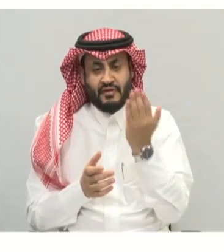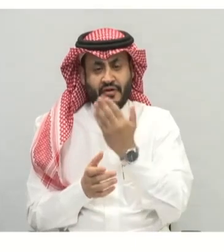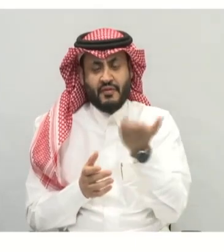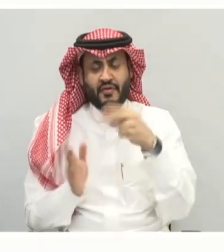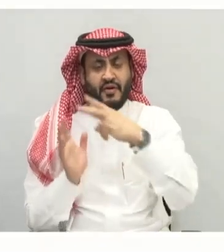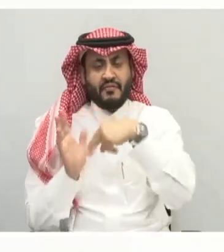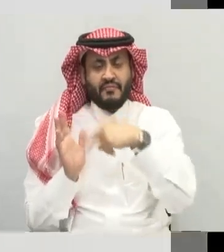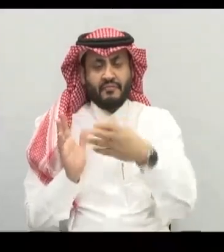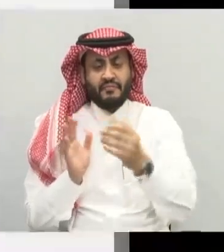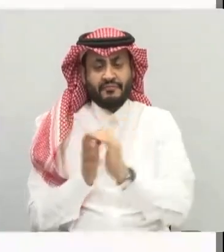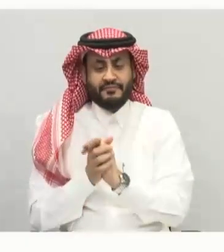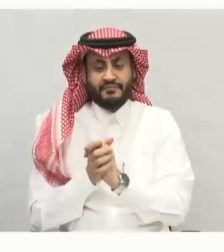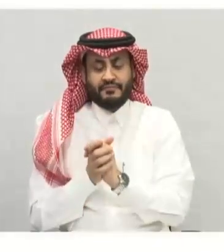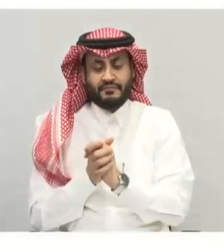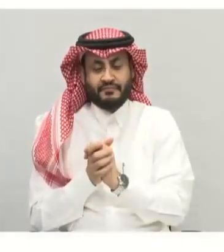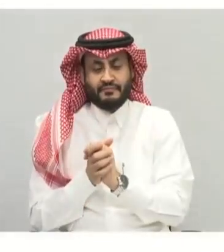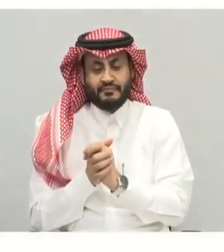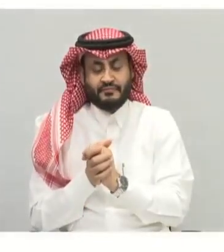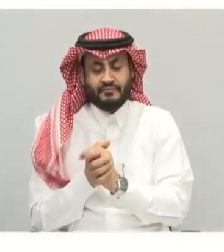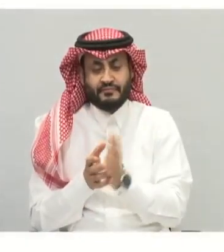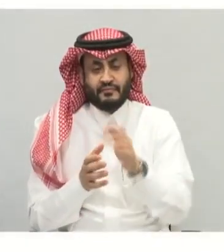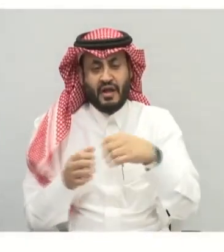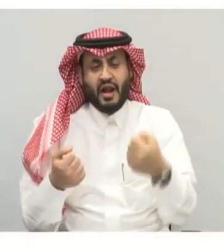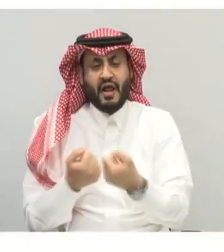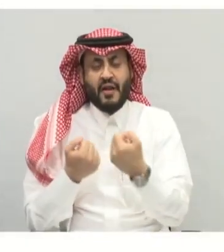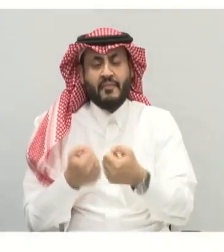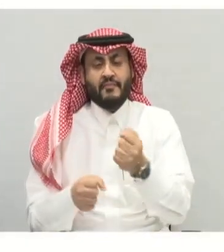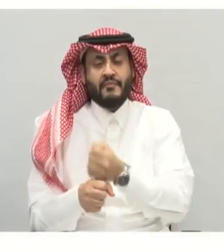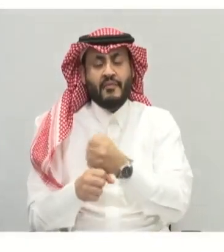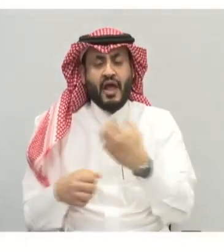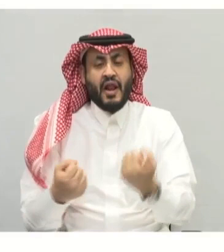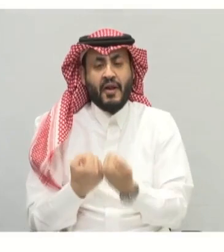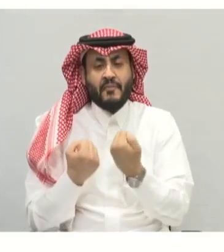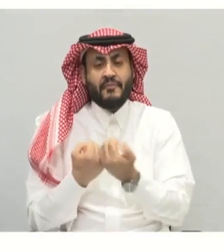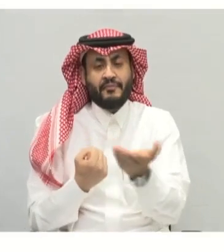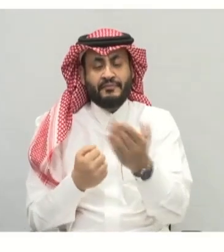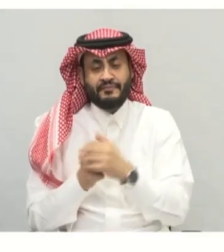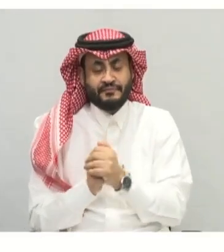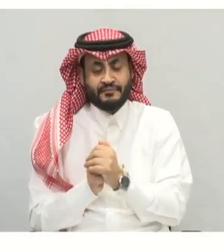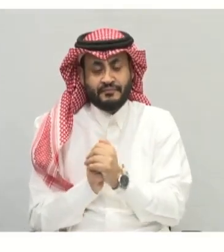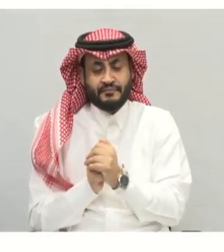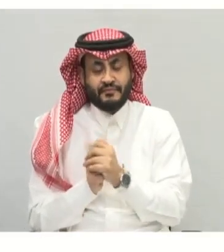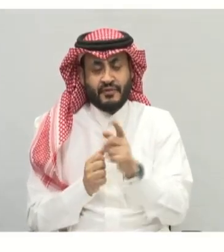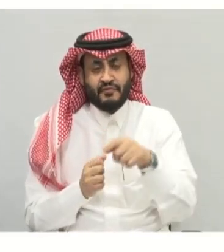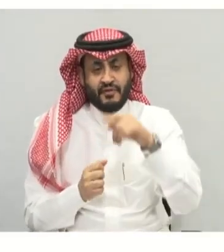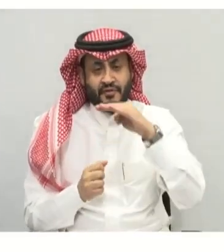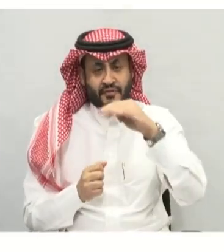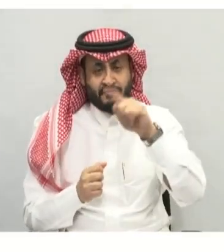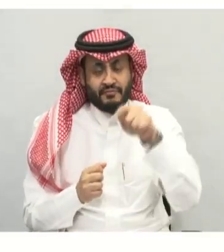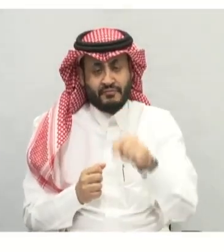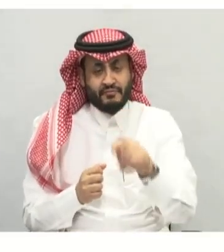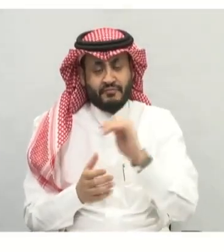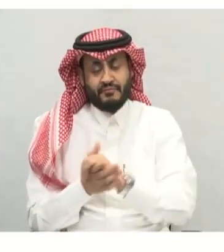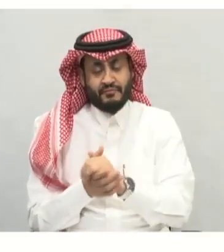about the places before after this with the pair work we ask you to ask an answer about customs